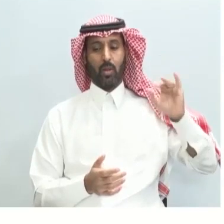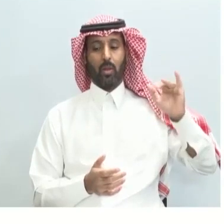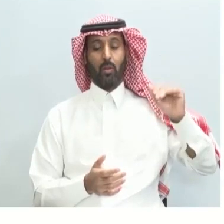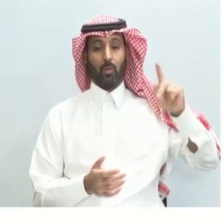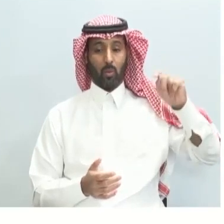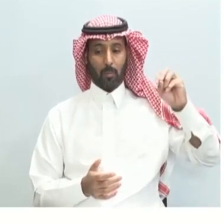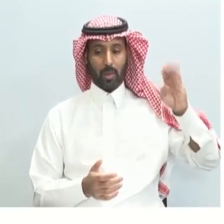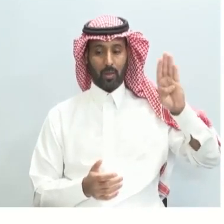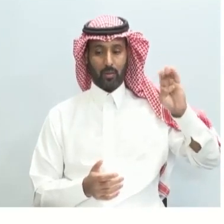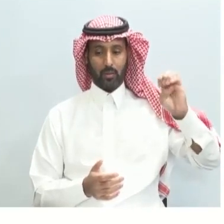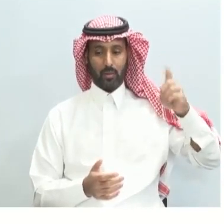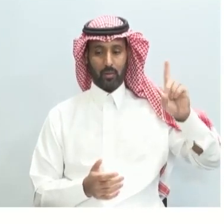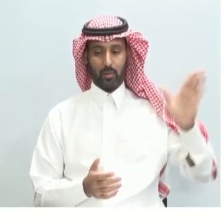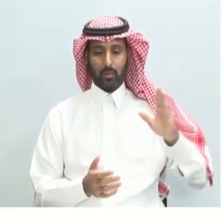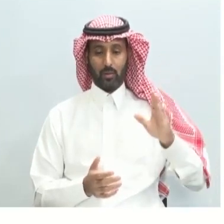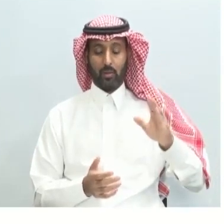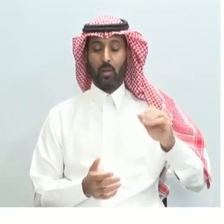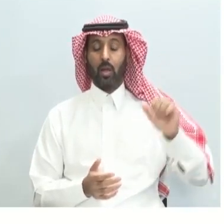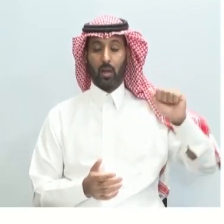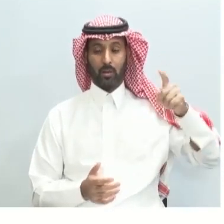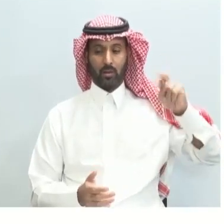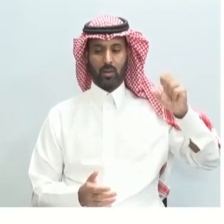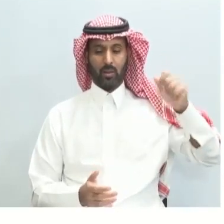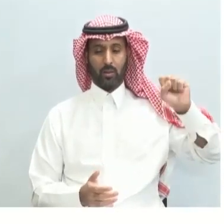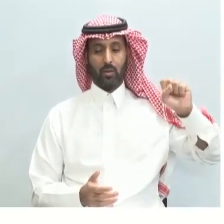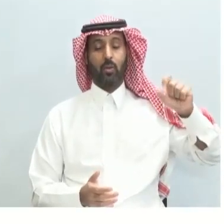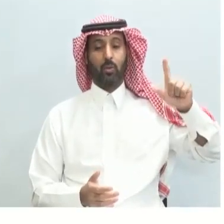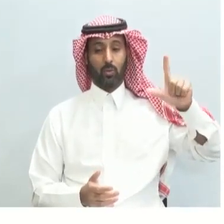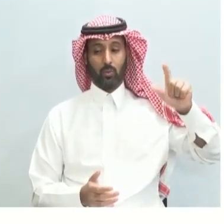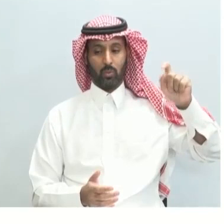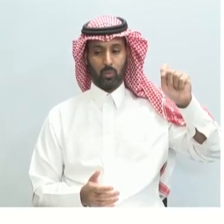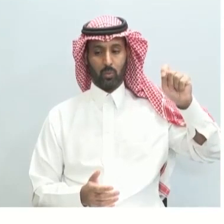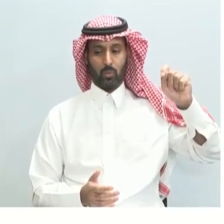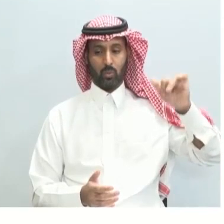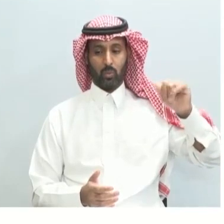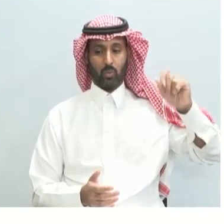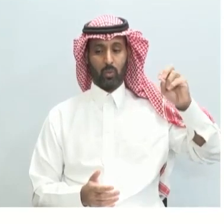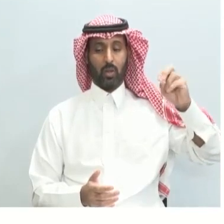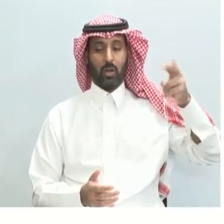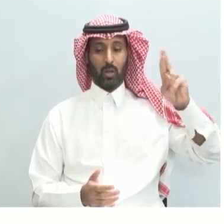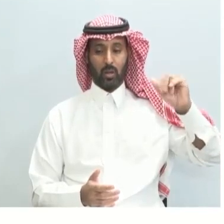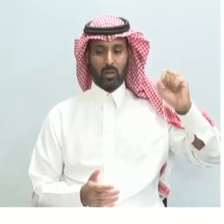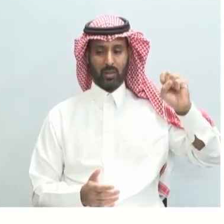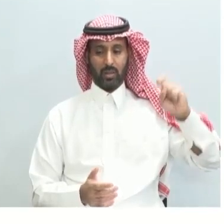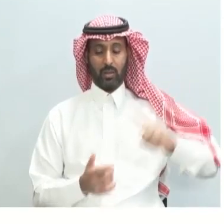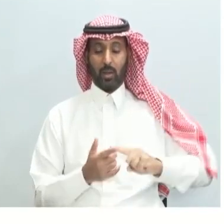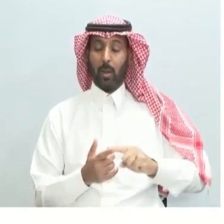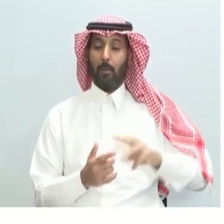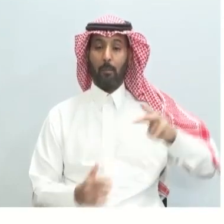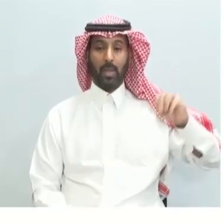bed. Early to bed and early to rise makes you